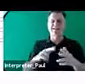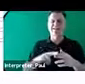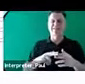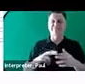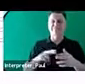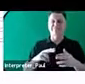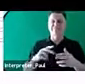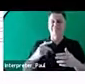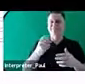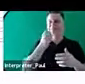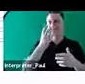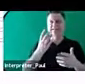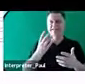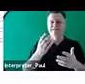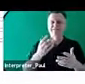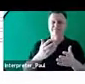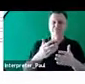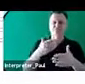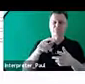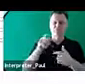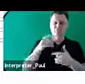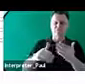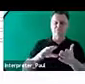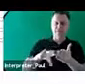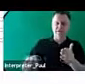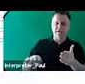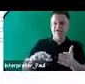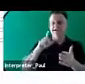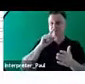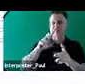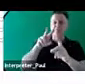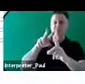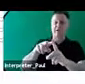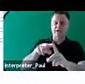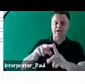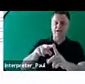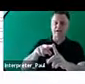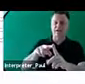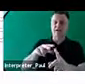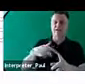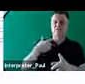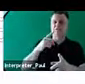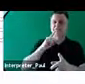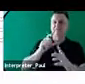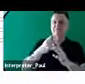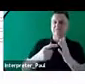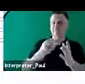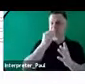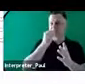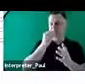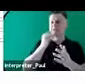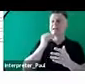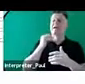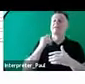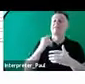process altogether. Others are applying, but because they don't want to share information about their disability, they're hitting a barrier